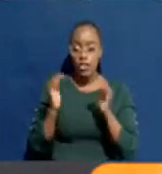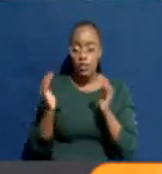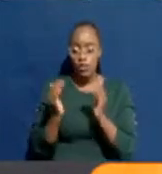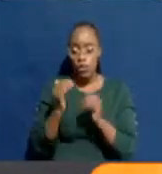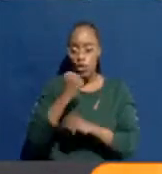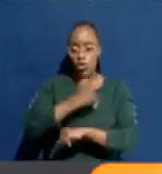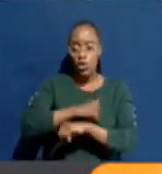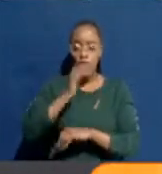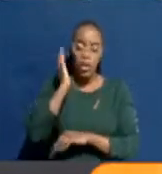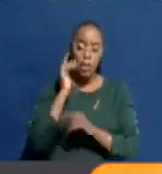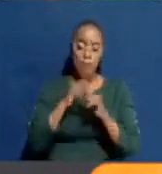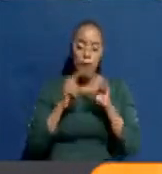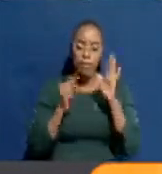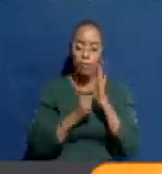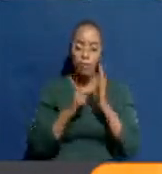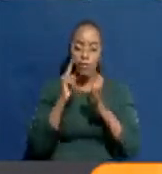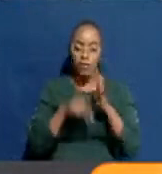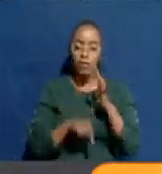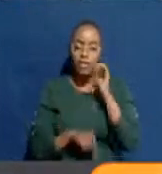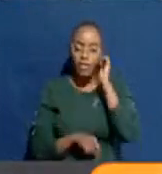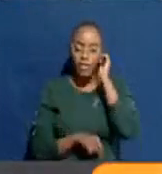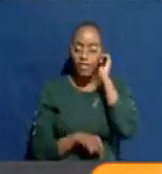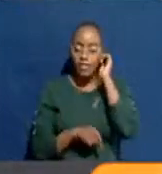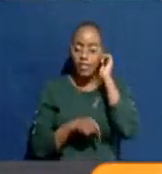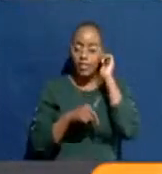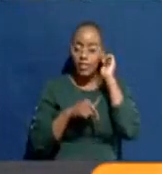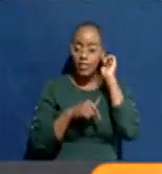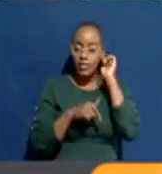Muranga. But this is the point.